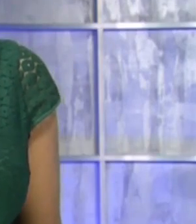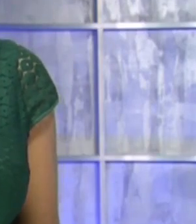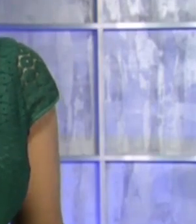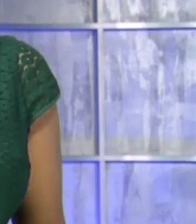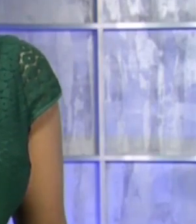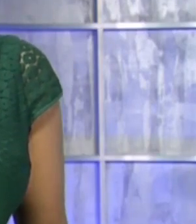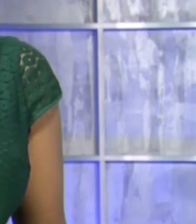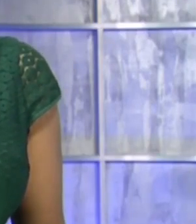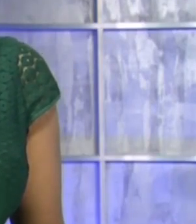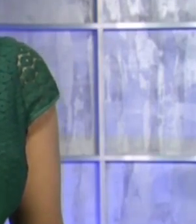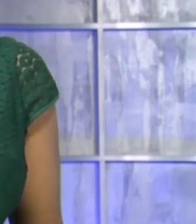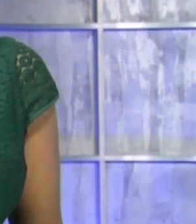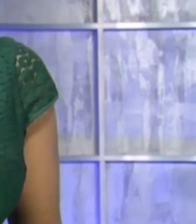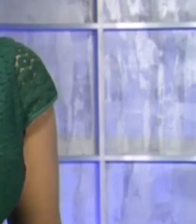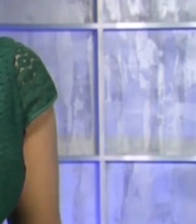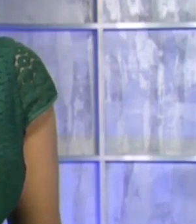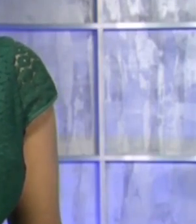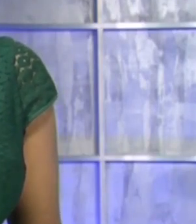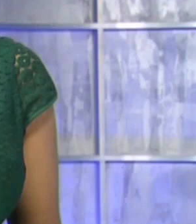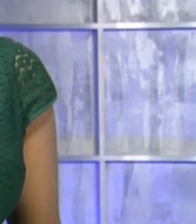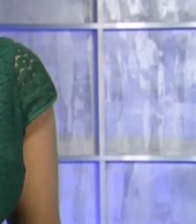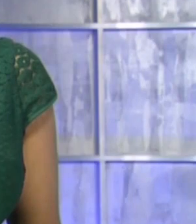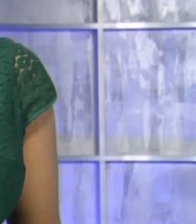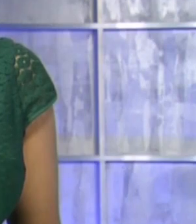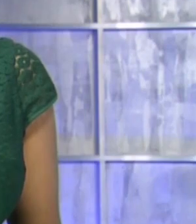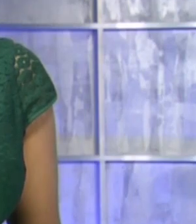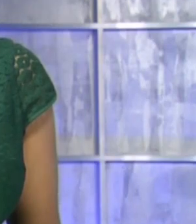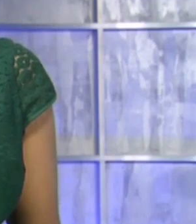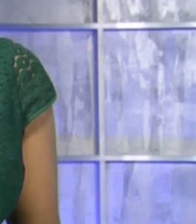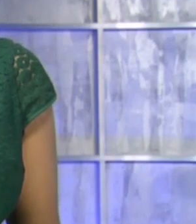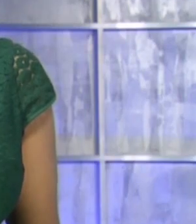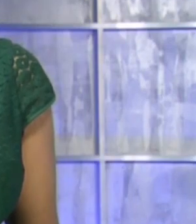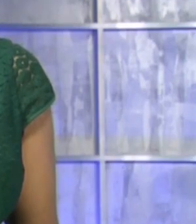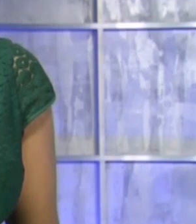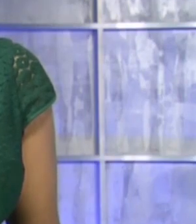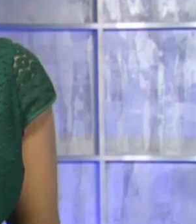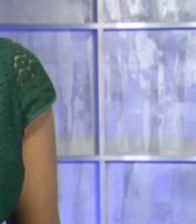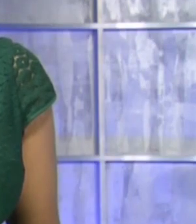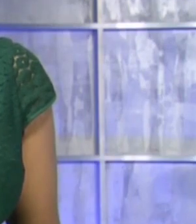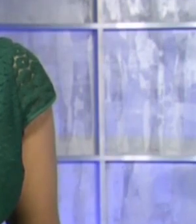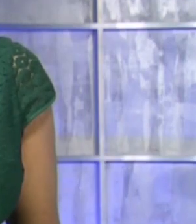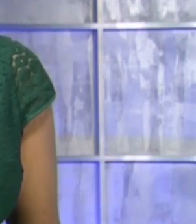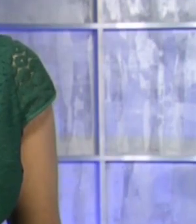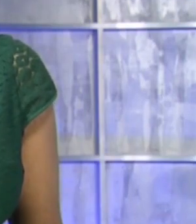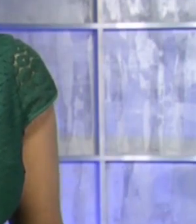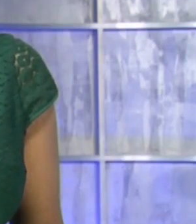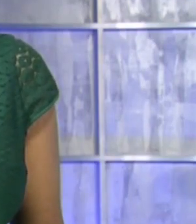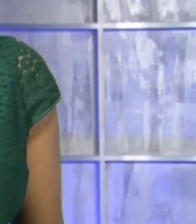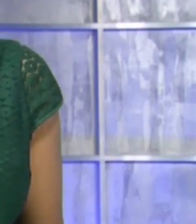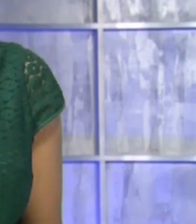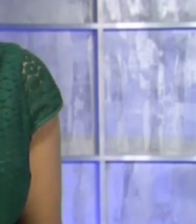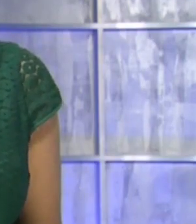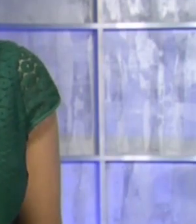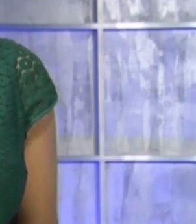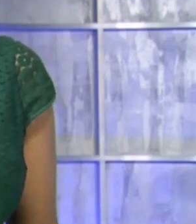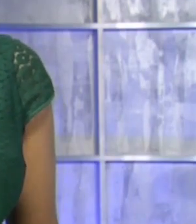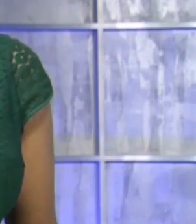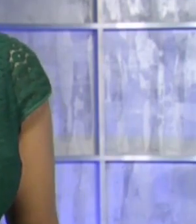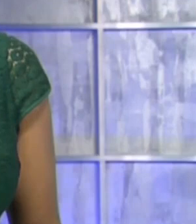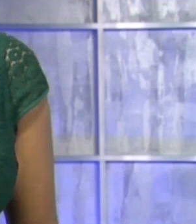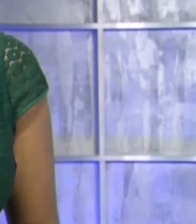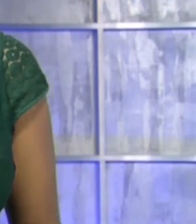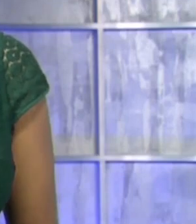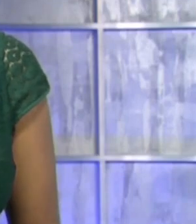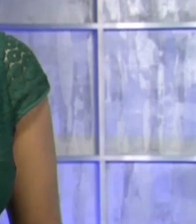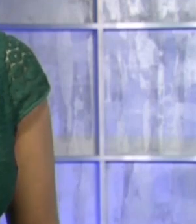coming. Barbados creates history by being chosen to host the UN Conference on Trade and Development.